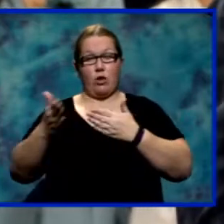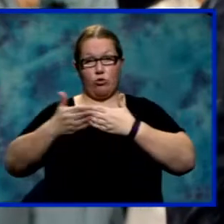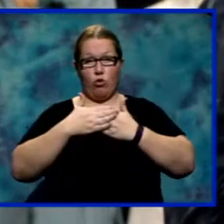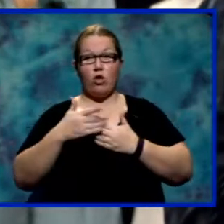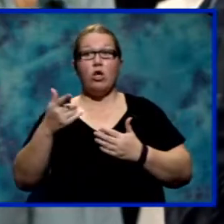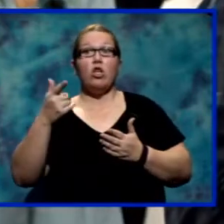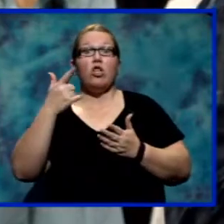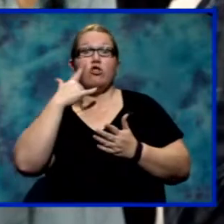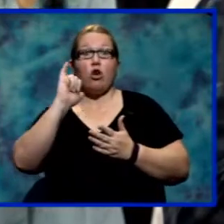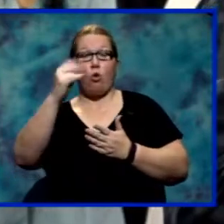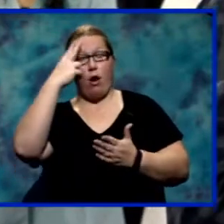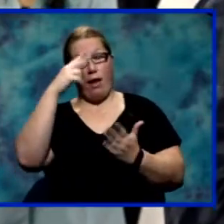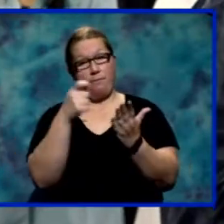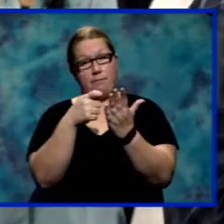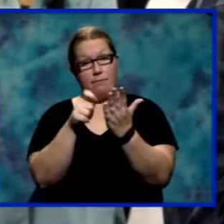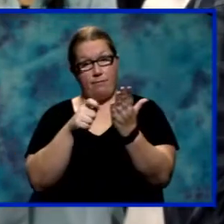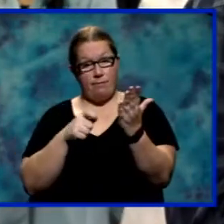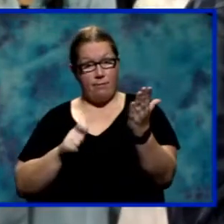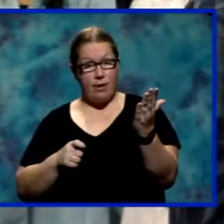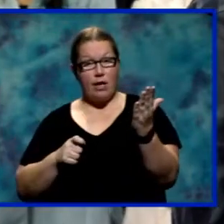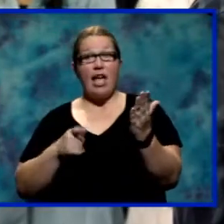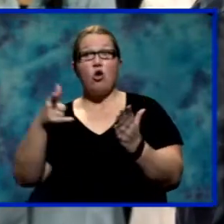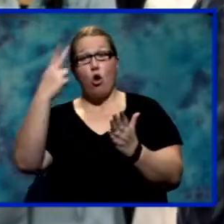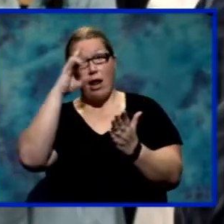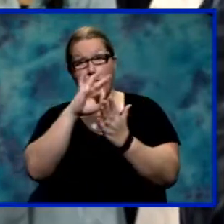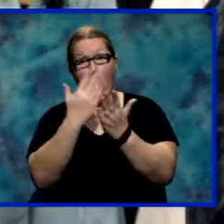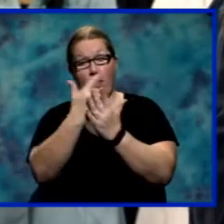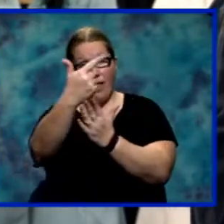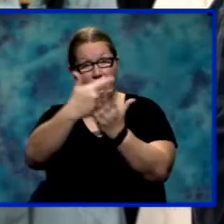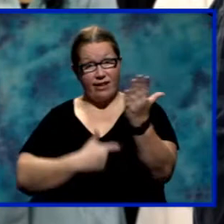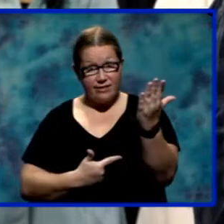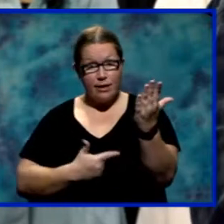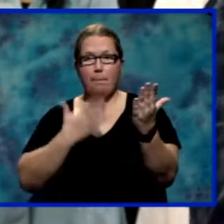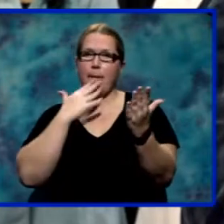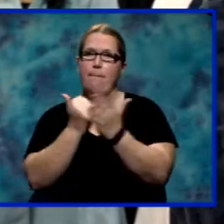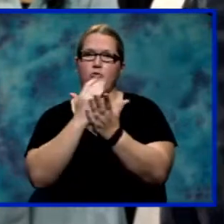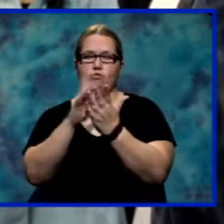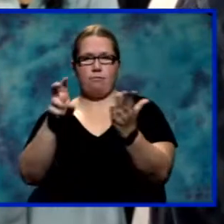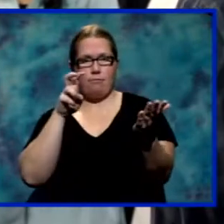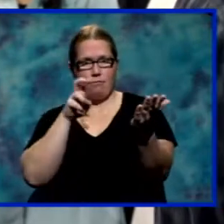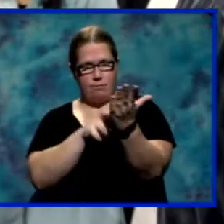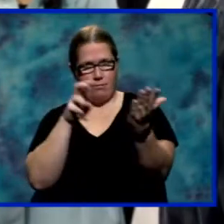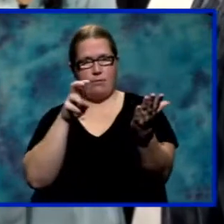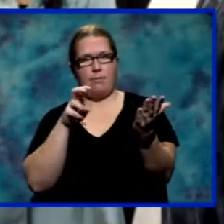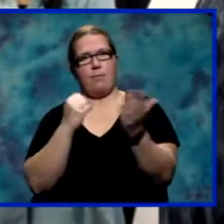your name is there, and if it's not, put it on. We want you to join us as we go on this journey.